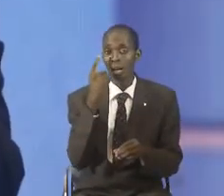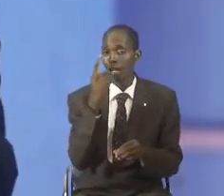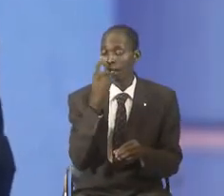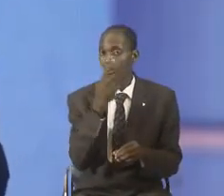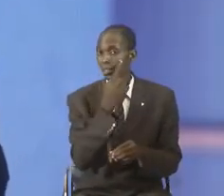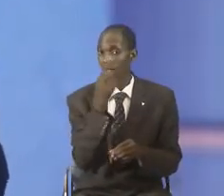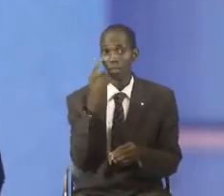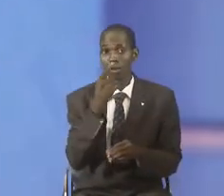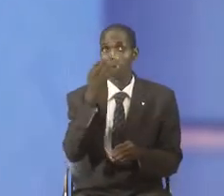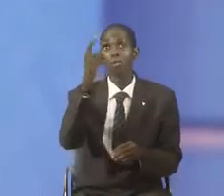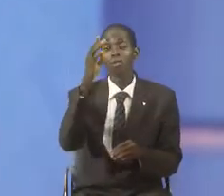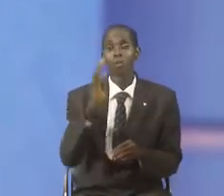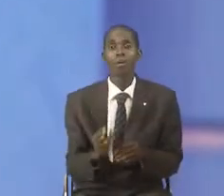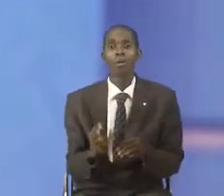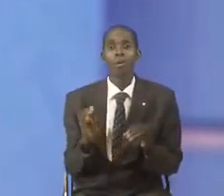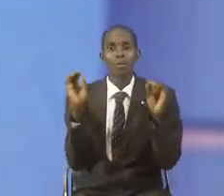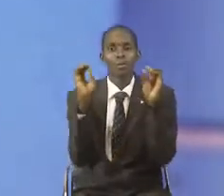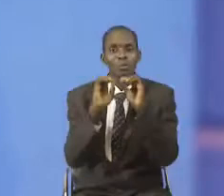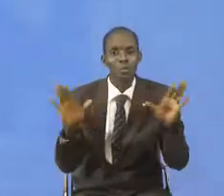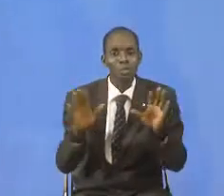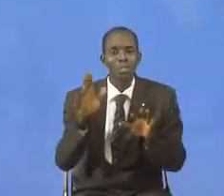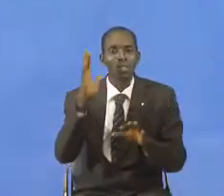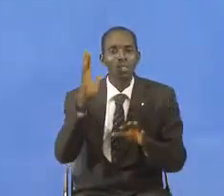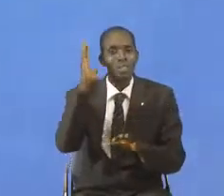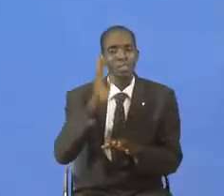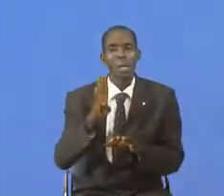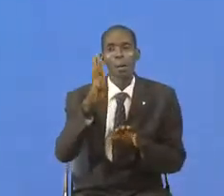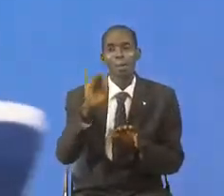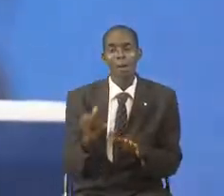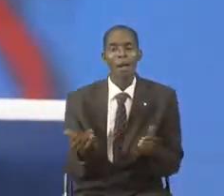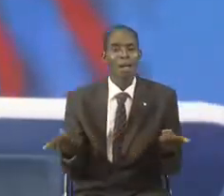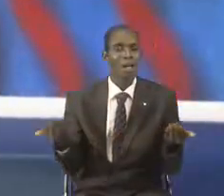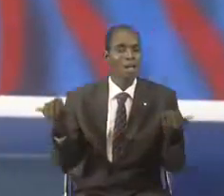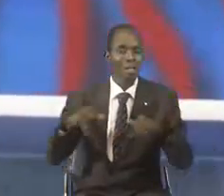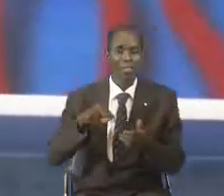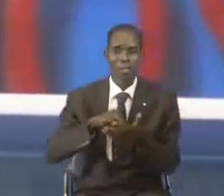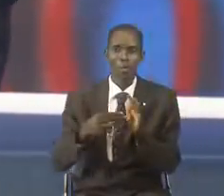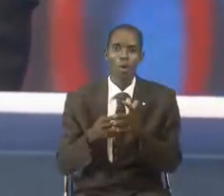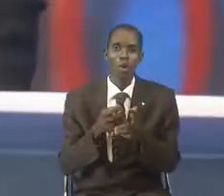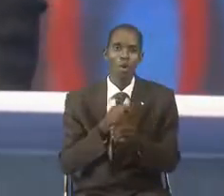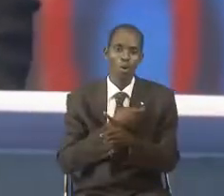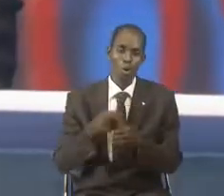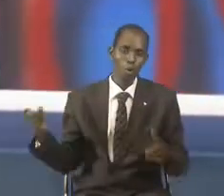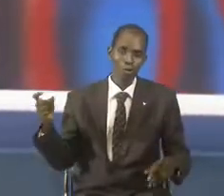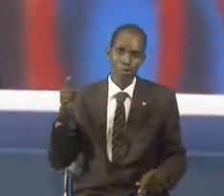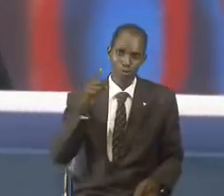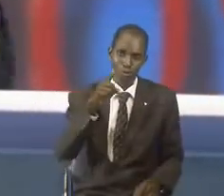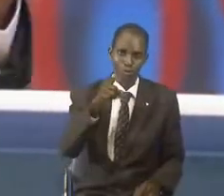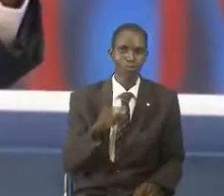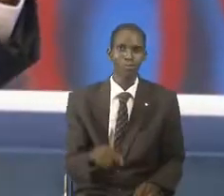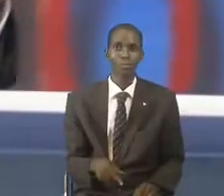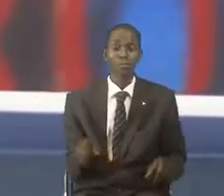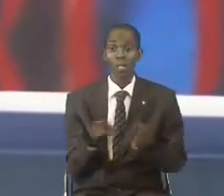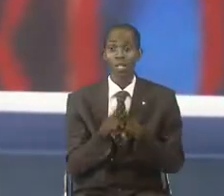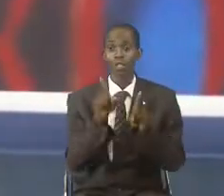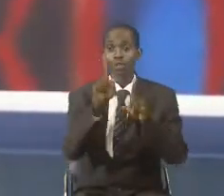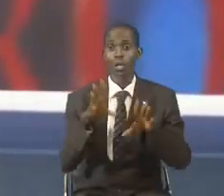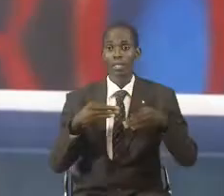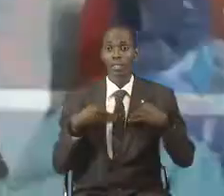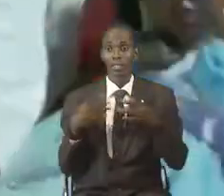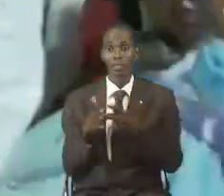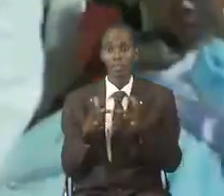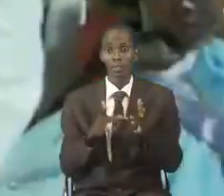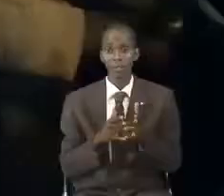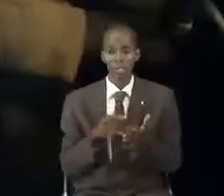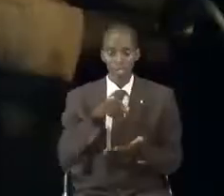so special in the hand of God. Nothing shall by any means hurt